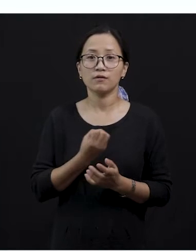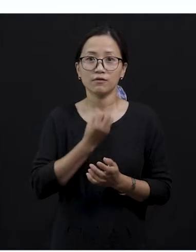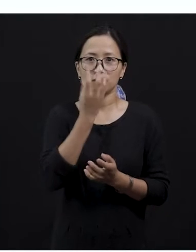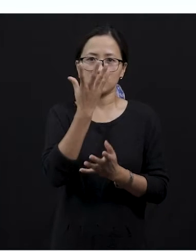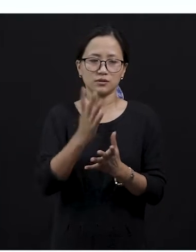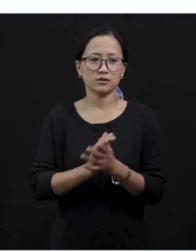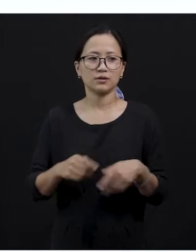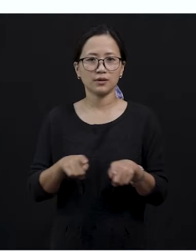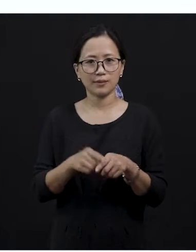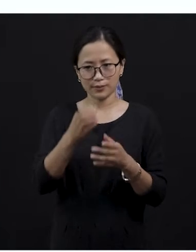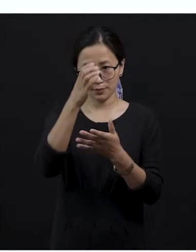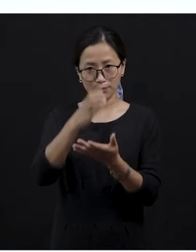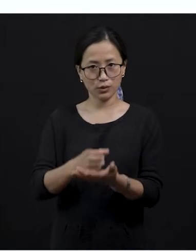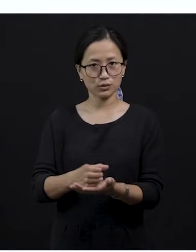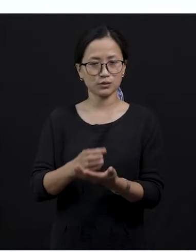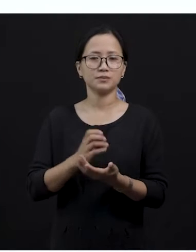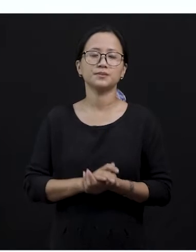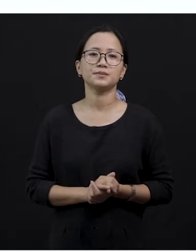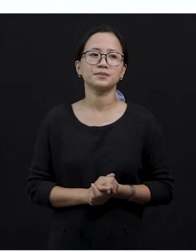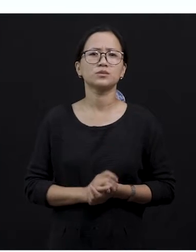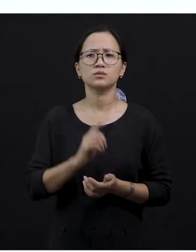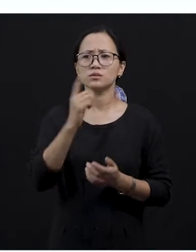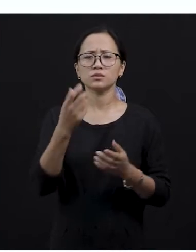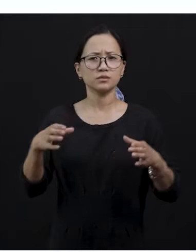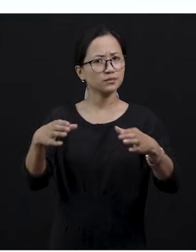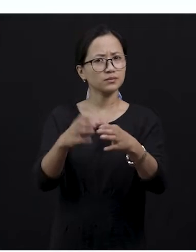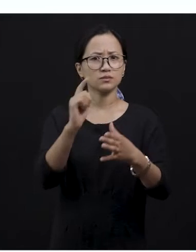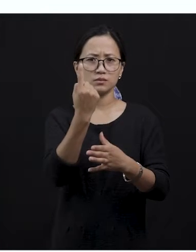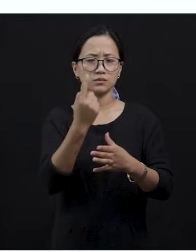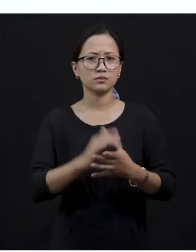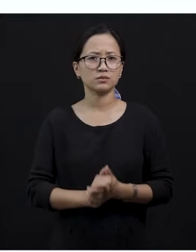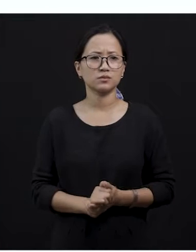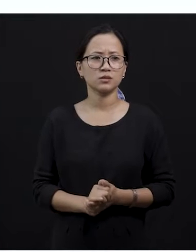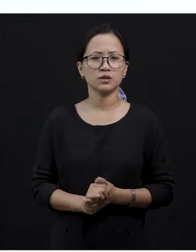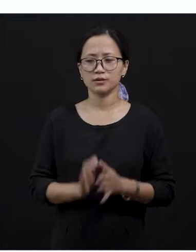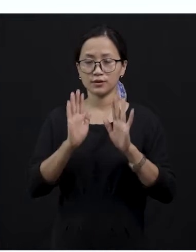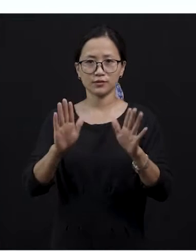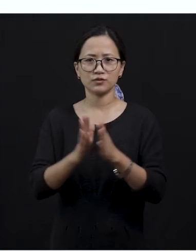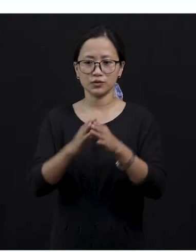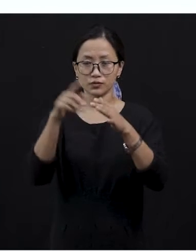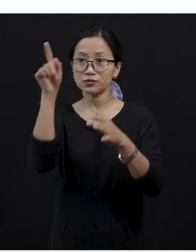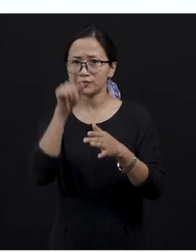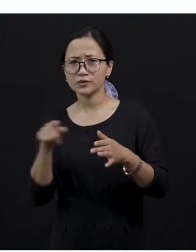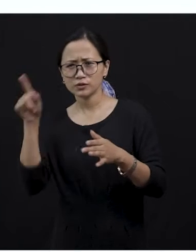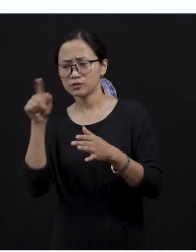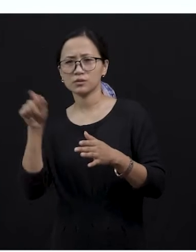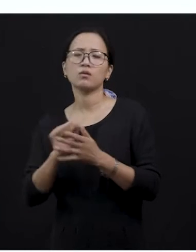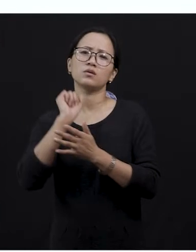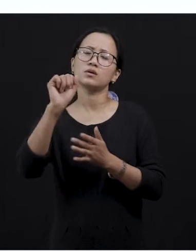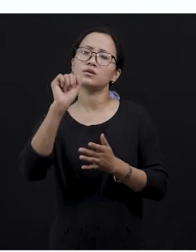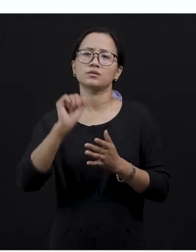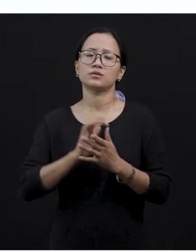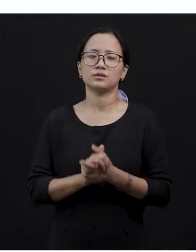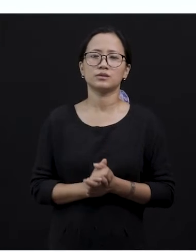bottle. Why we're listing this in one group only? They have a definite shape. All of these have their own